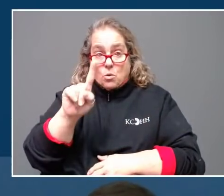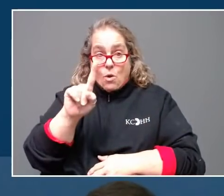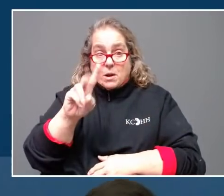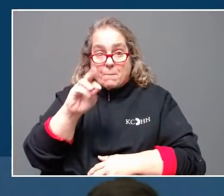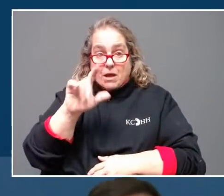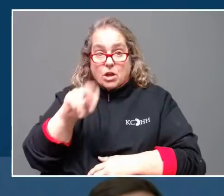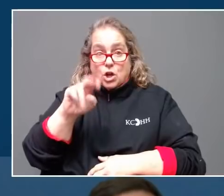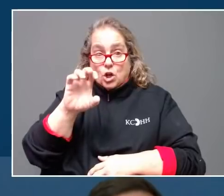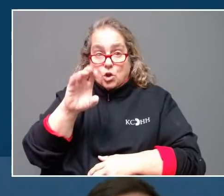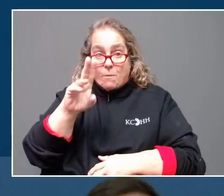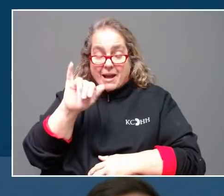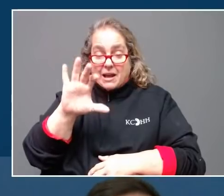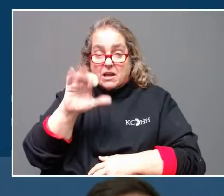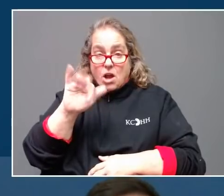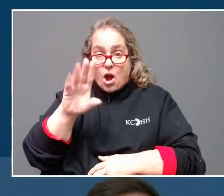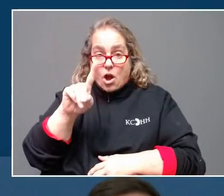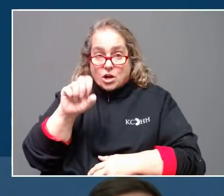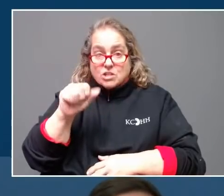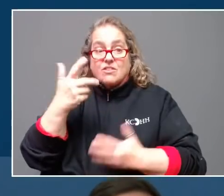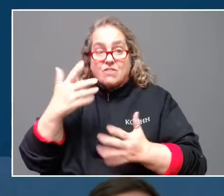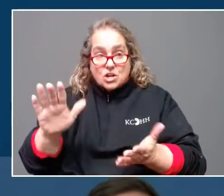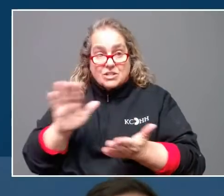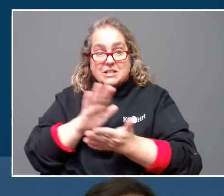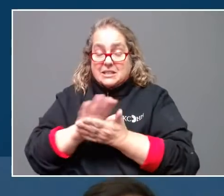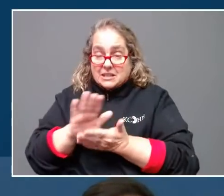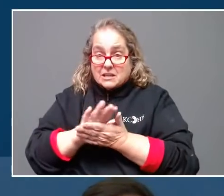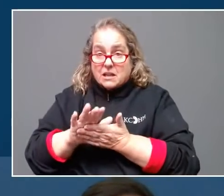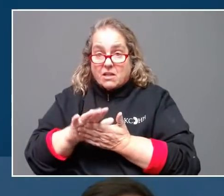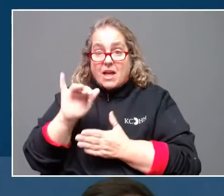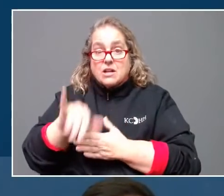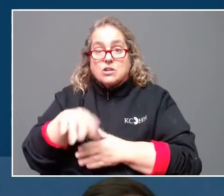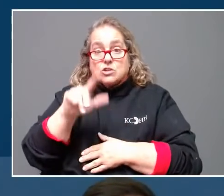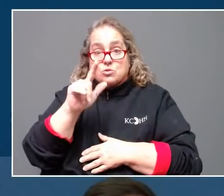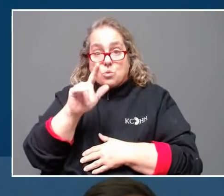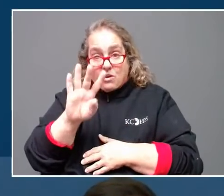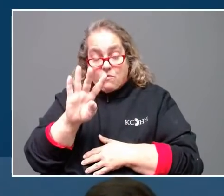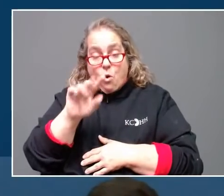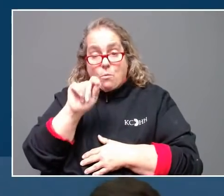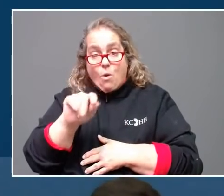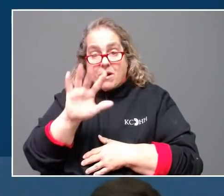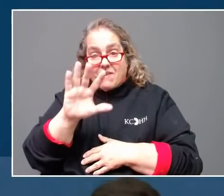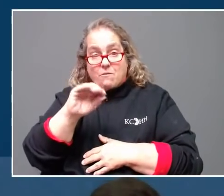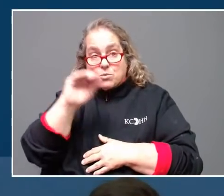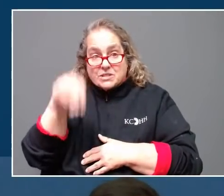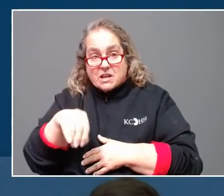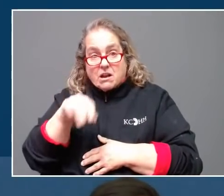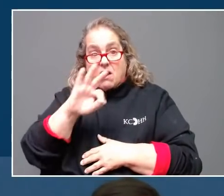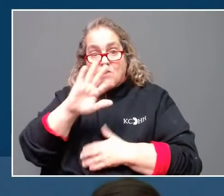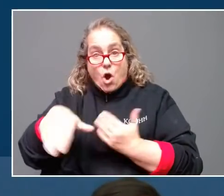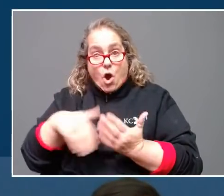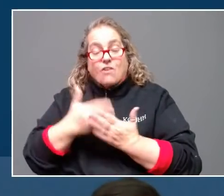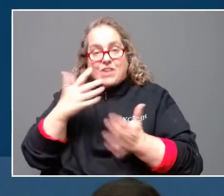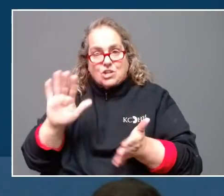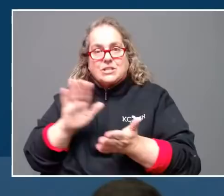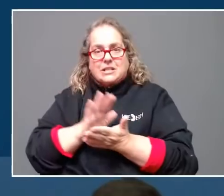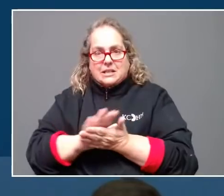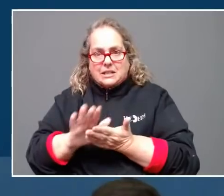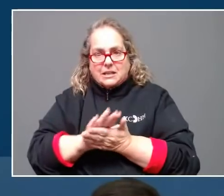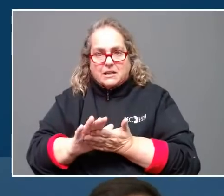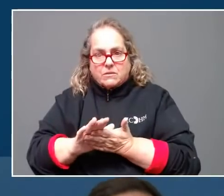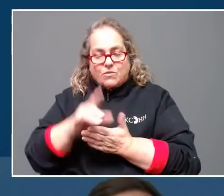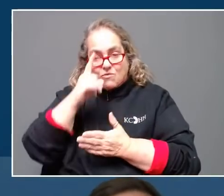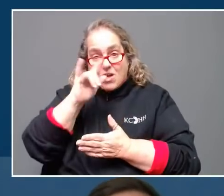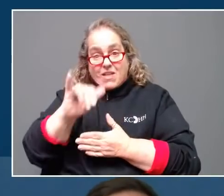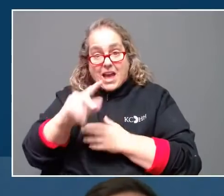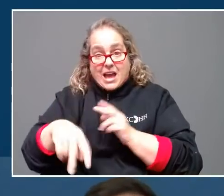approximately 24.5% of all the estimated debris. For this amount of